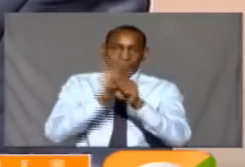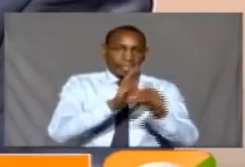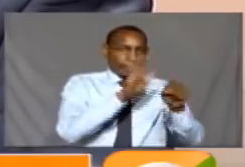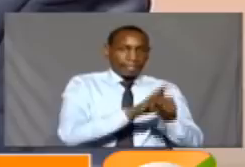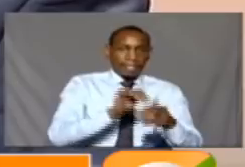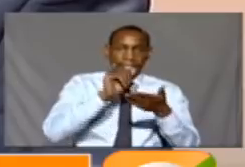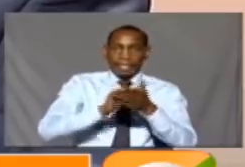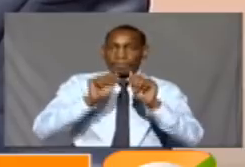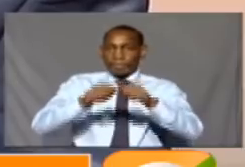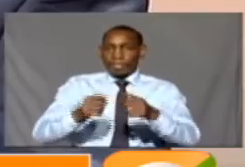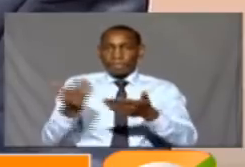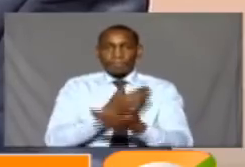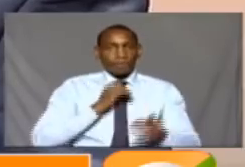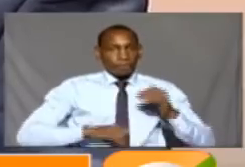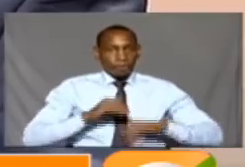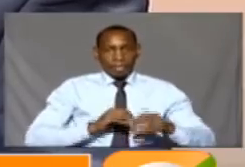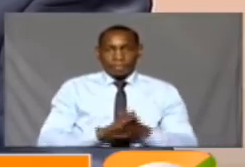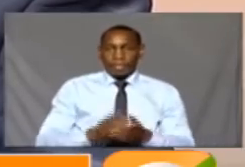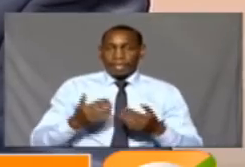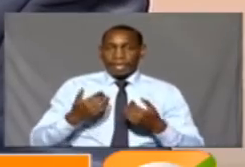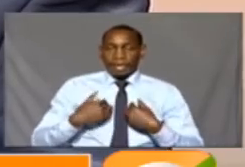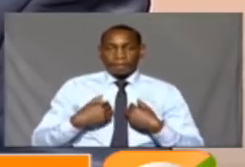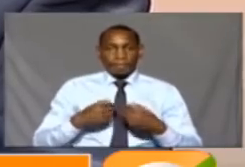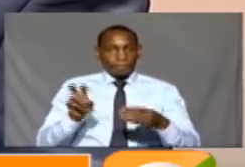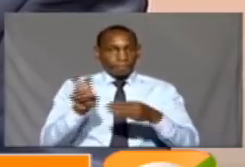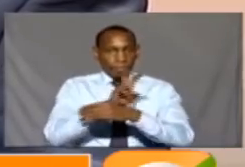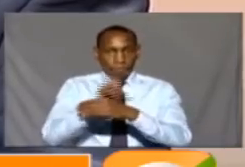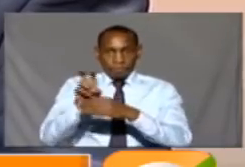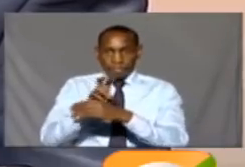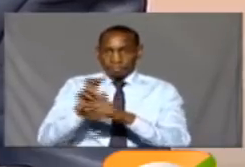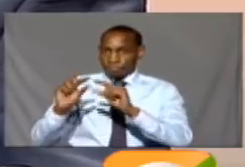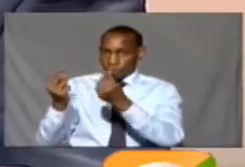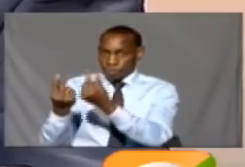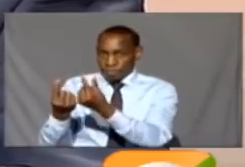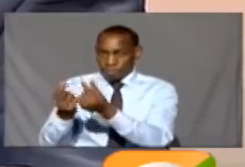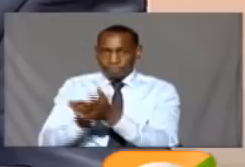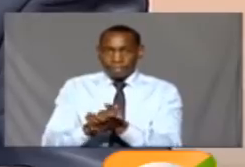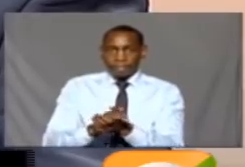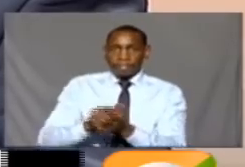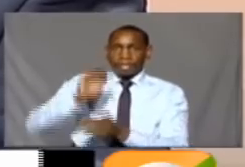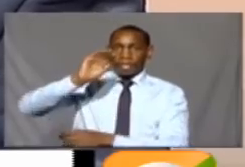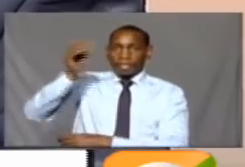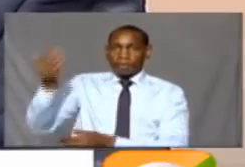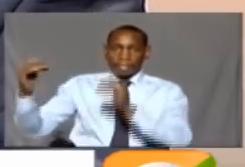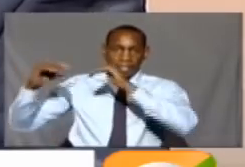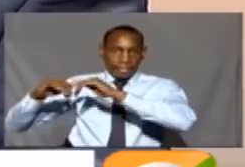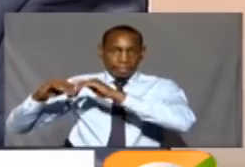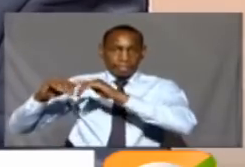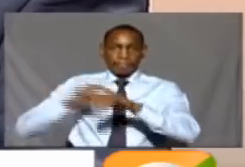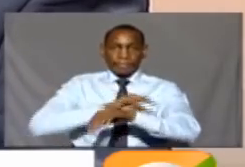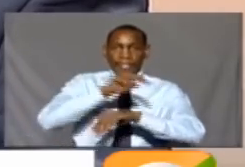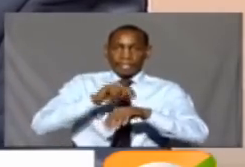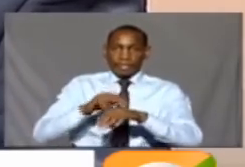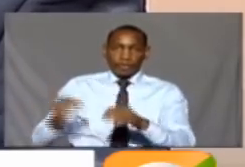be fighting corruption. We have oversight groupings, counter assemblies, national